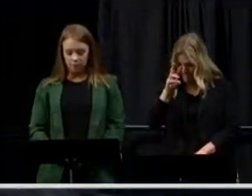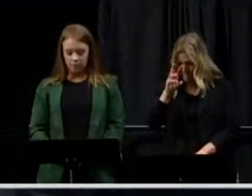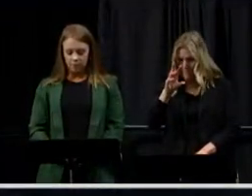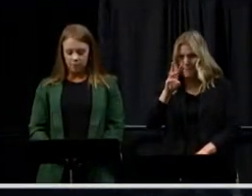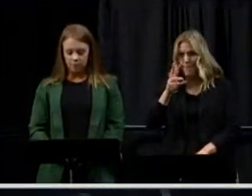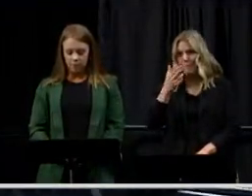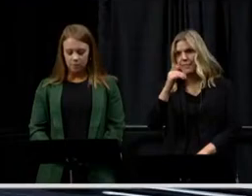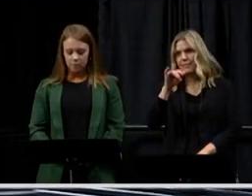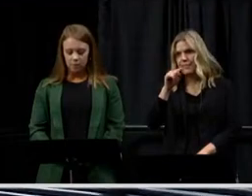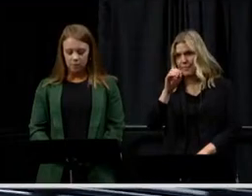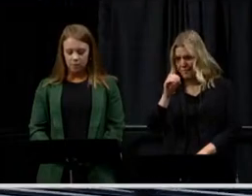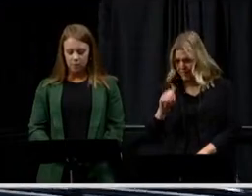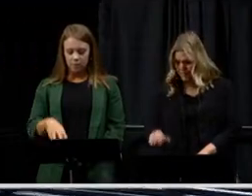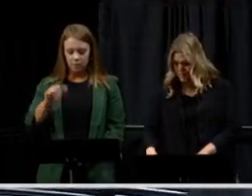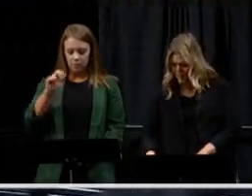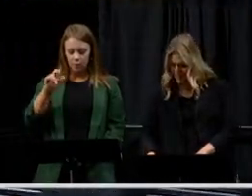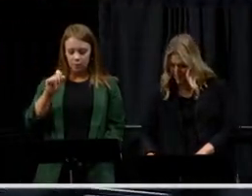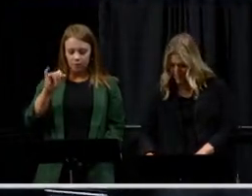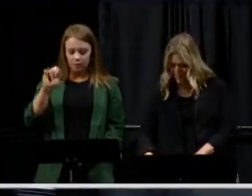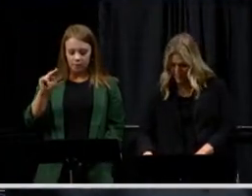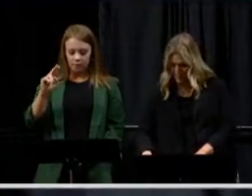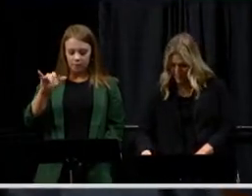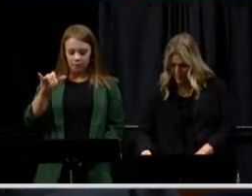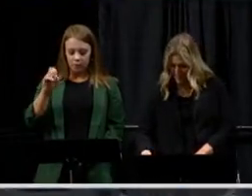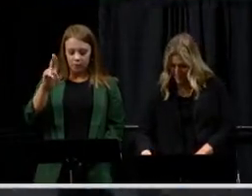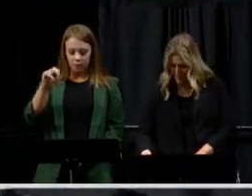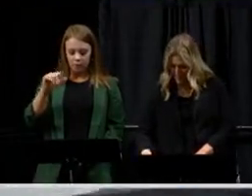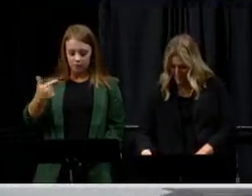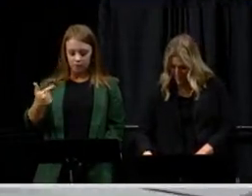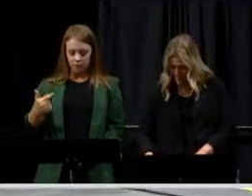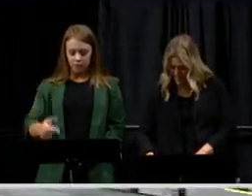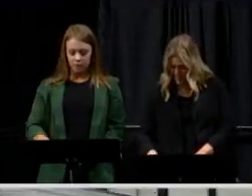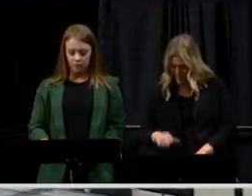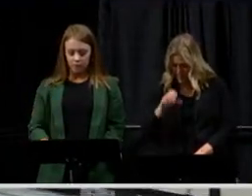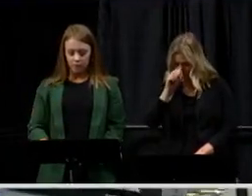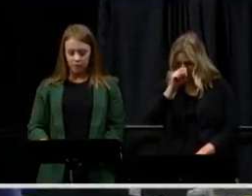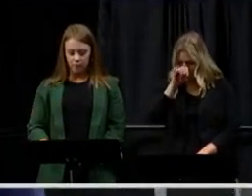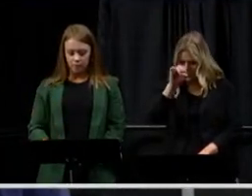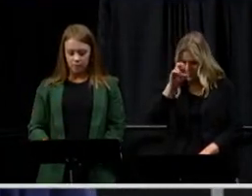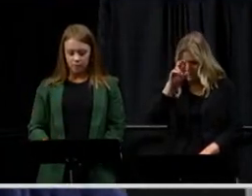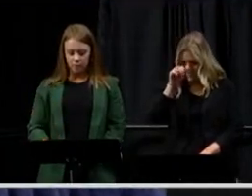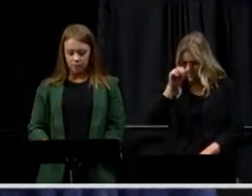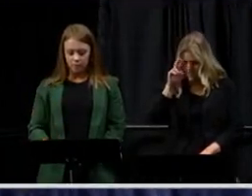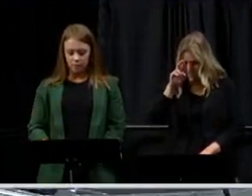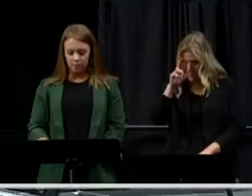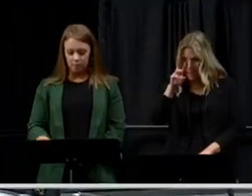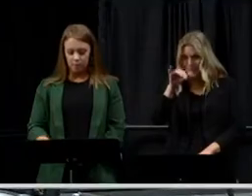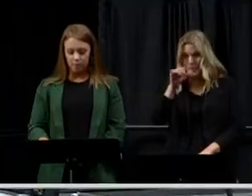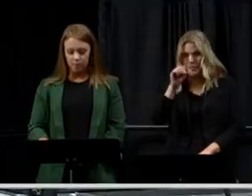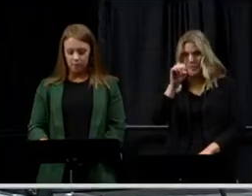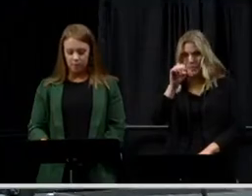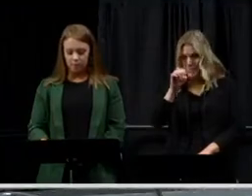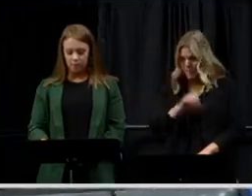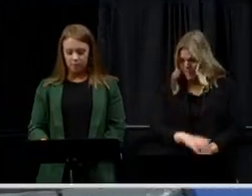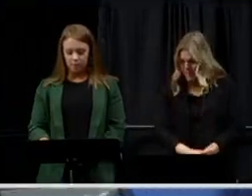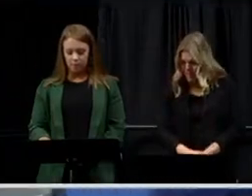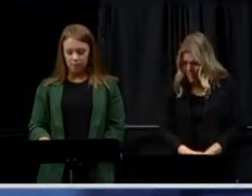White. Austin Joseph Young. Sierra Renee Wise.